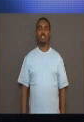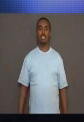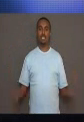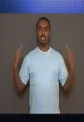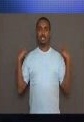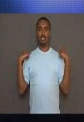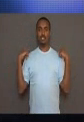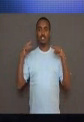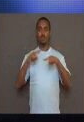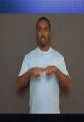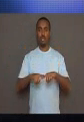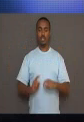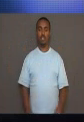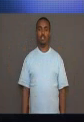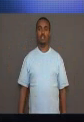Spain,